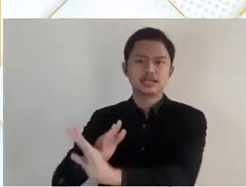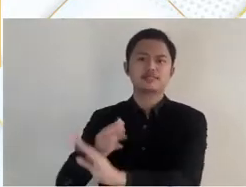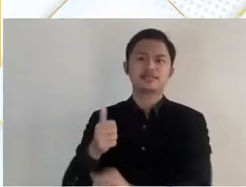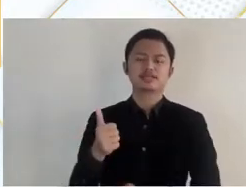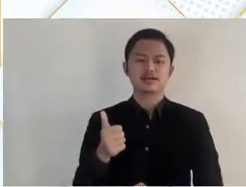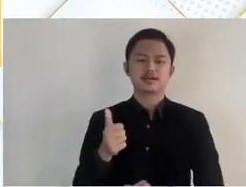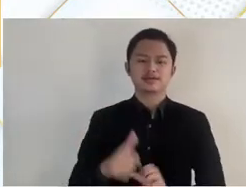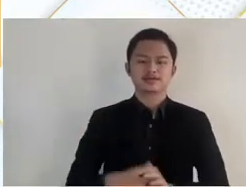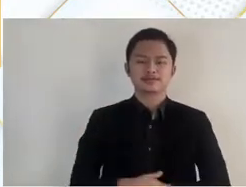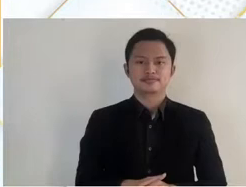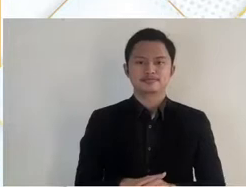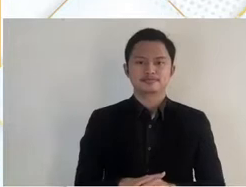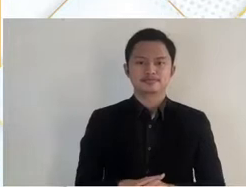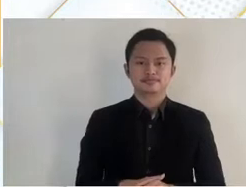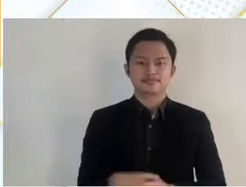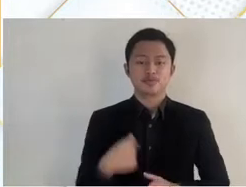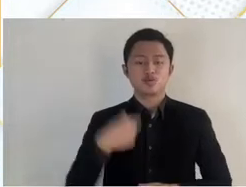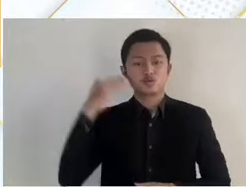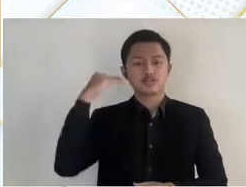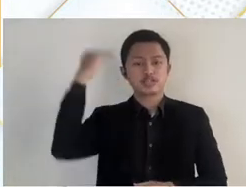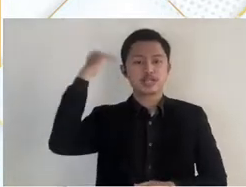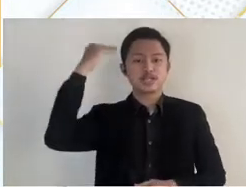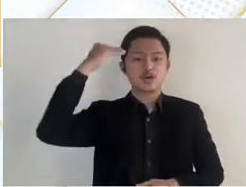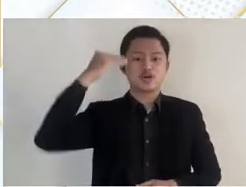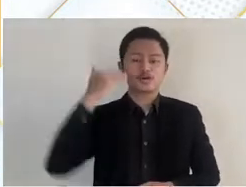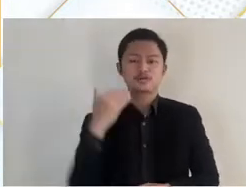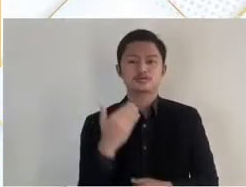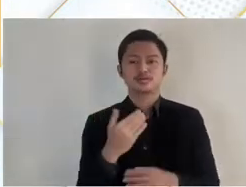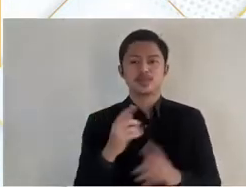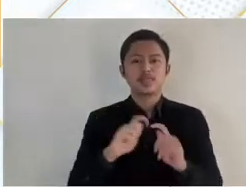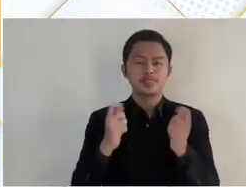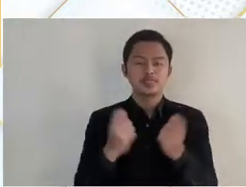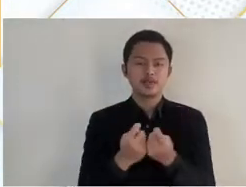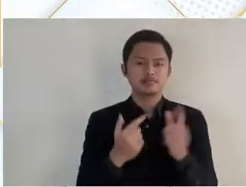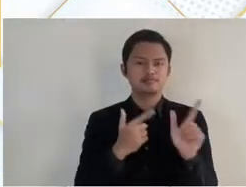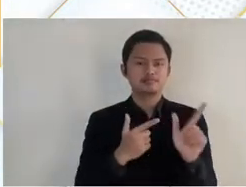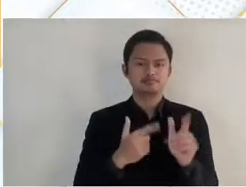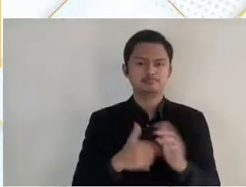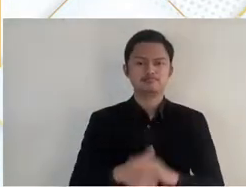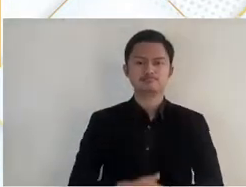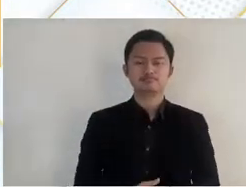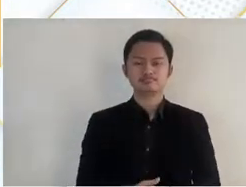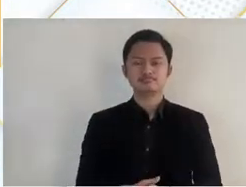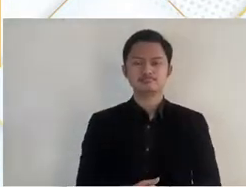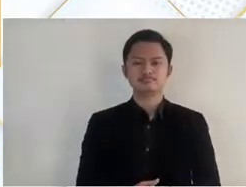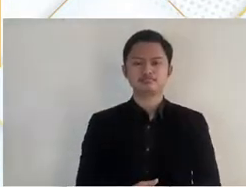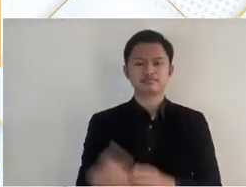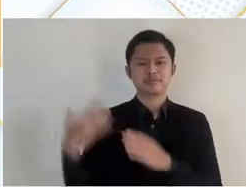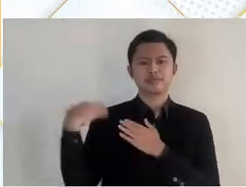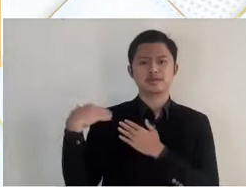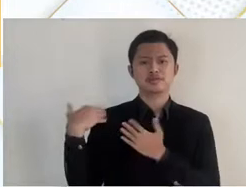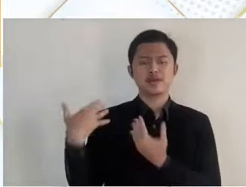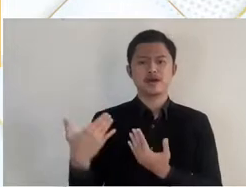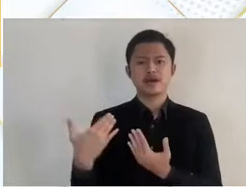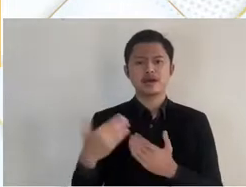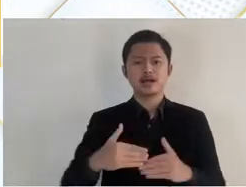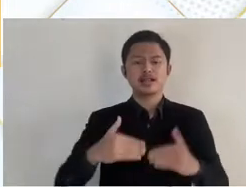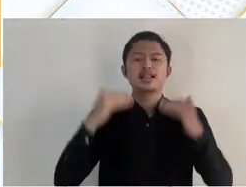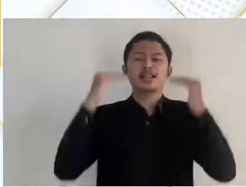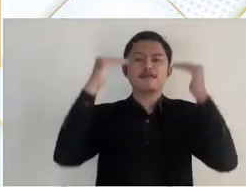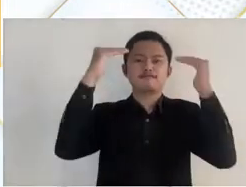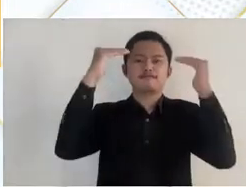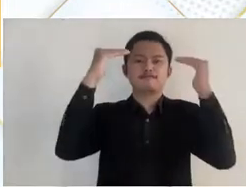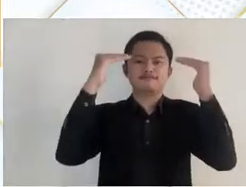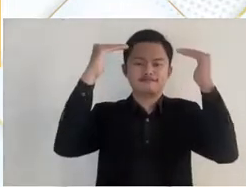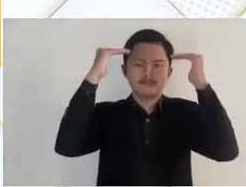senior liaison officer, my experiences and activities demanded a high level of diplomacy and tact